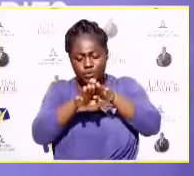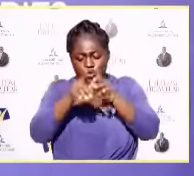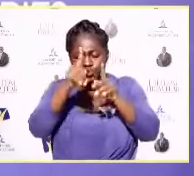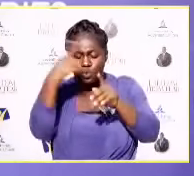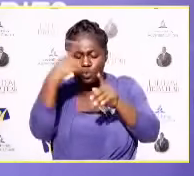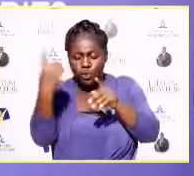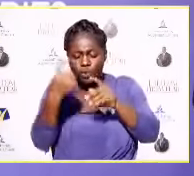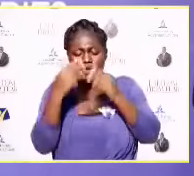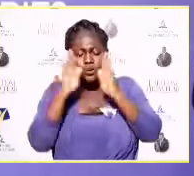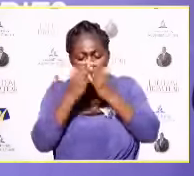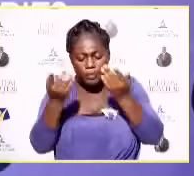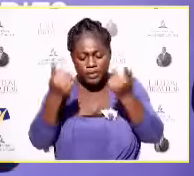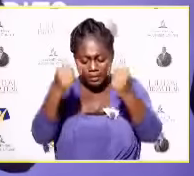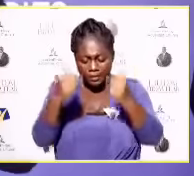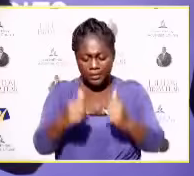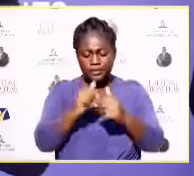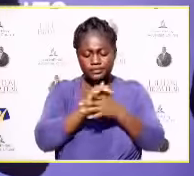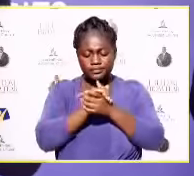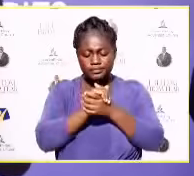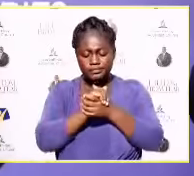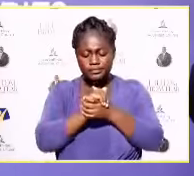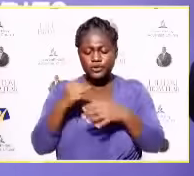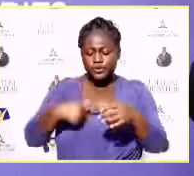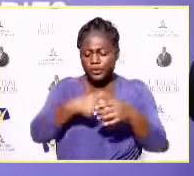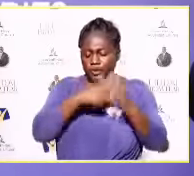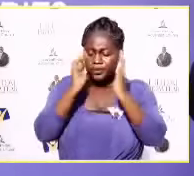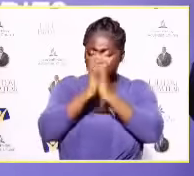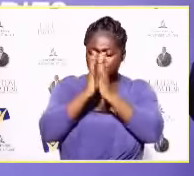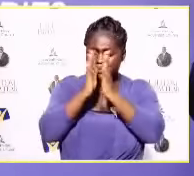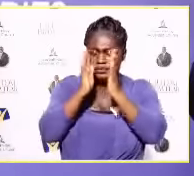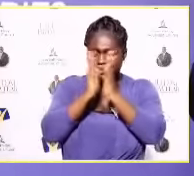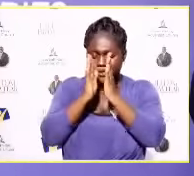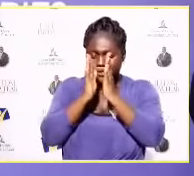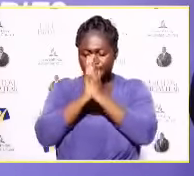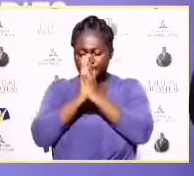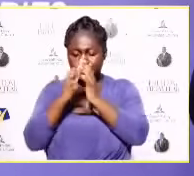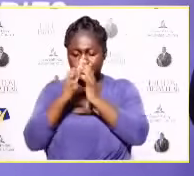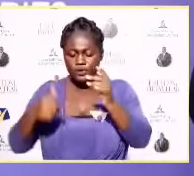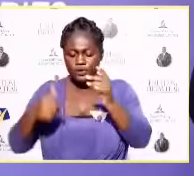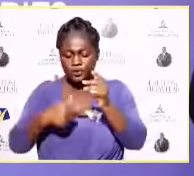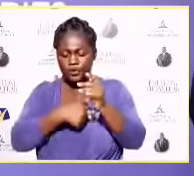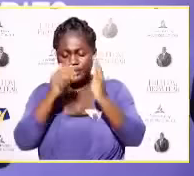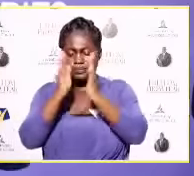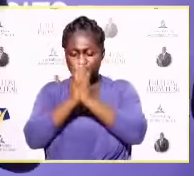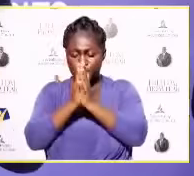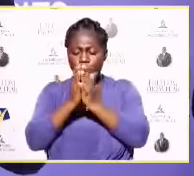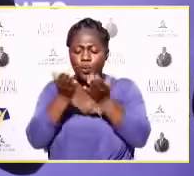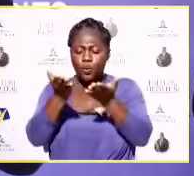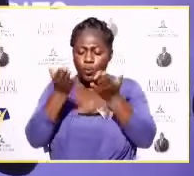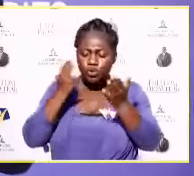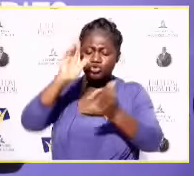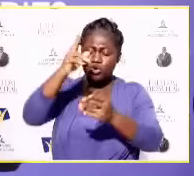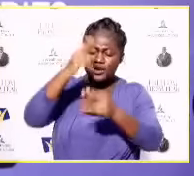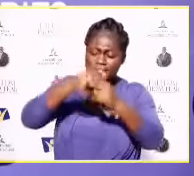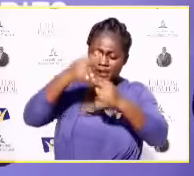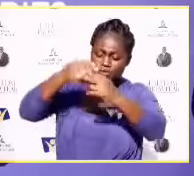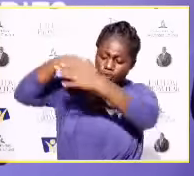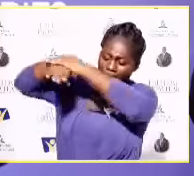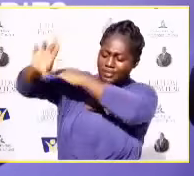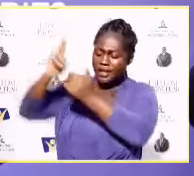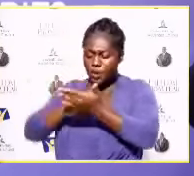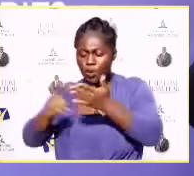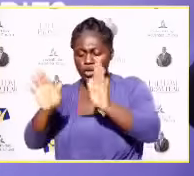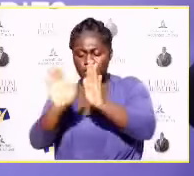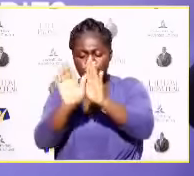Katanini, your bomb pie. Ye bompaye. Pesa would dig kwang kwang when one adrian sanya bompaye.